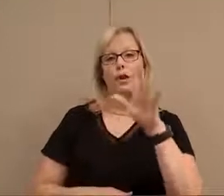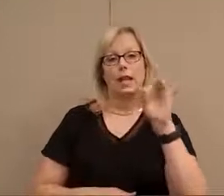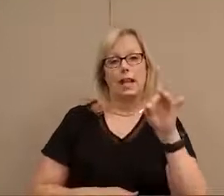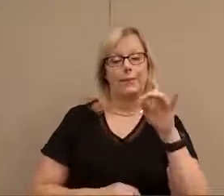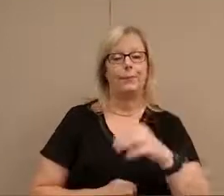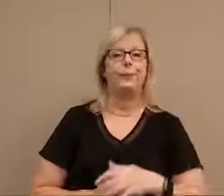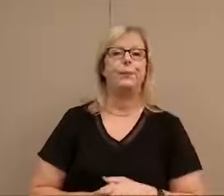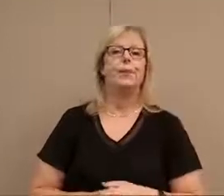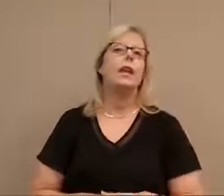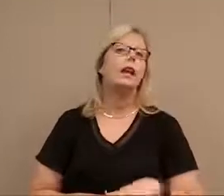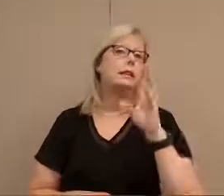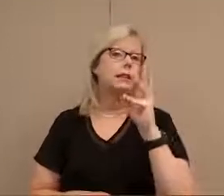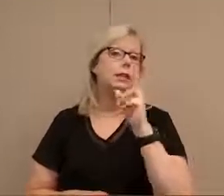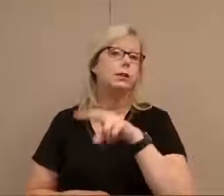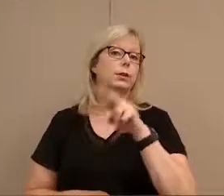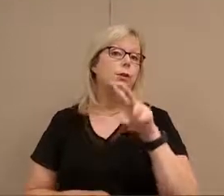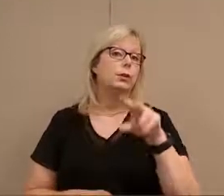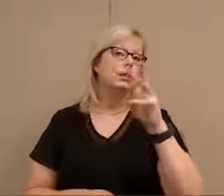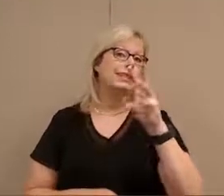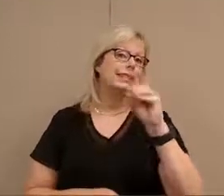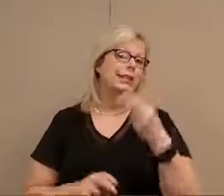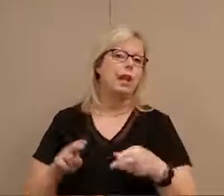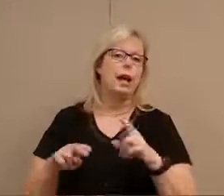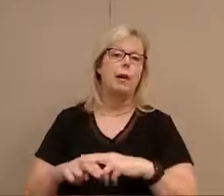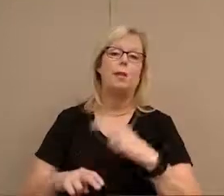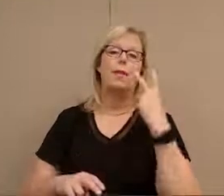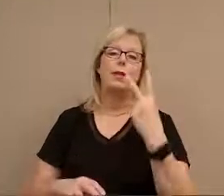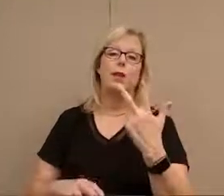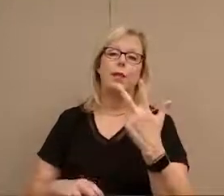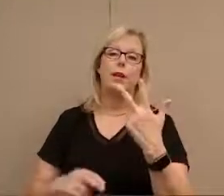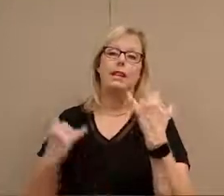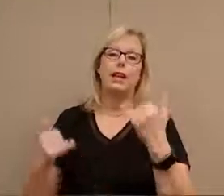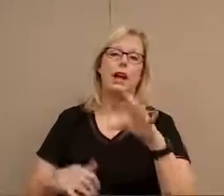1,138. 62260 up 3 to